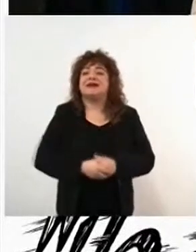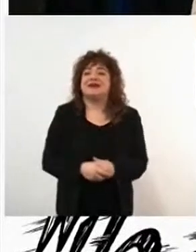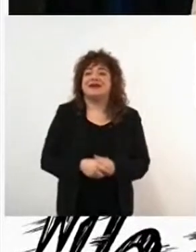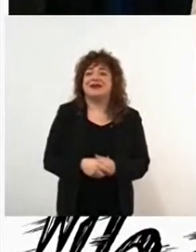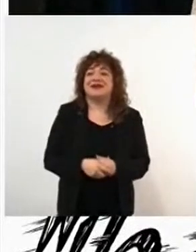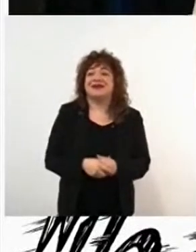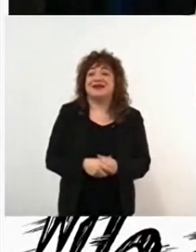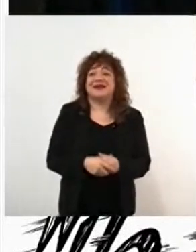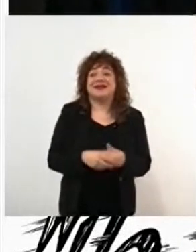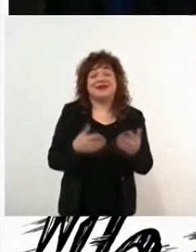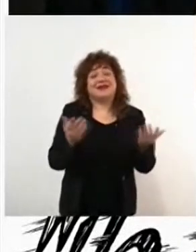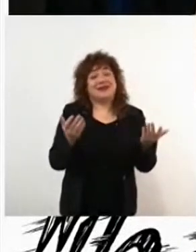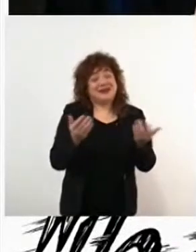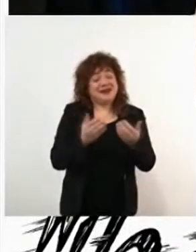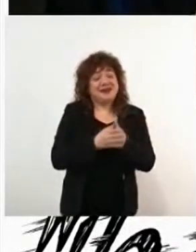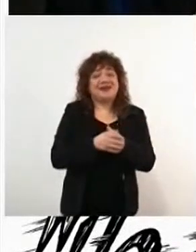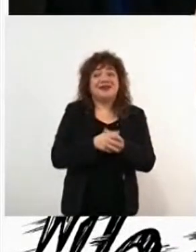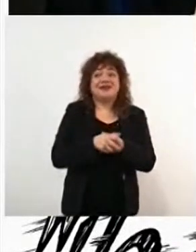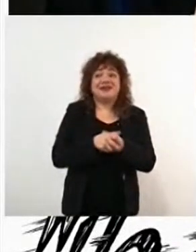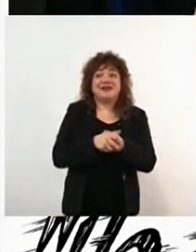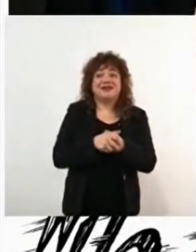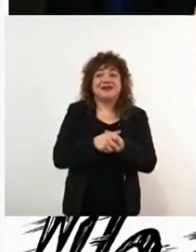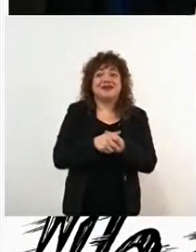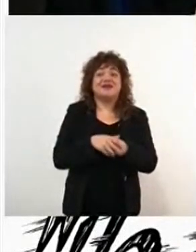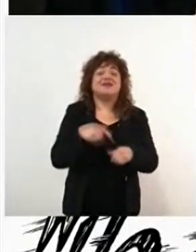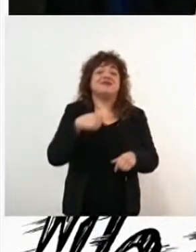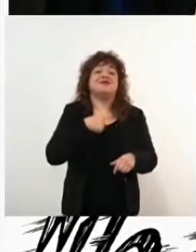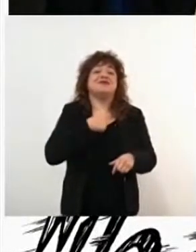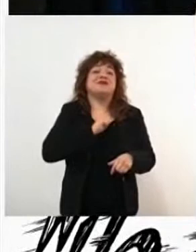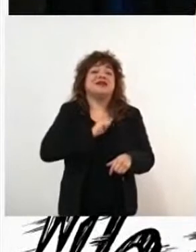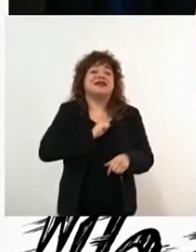I mean, I think that I was just looking at the